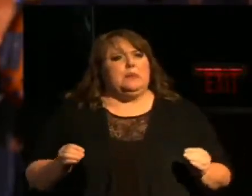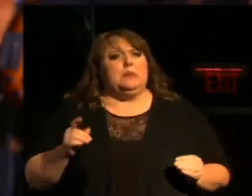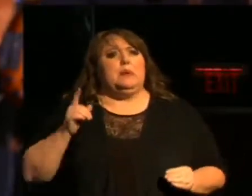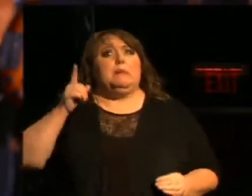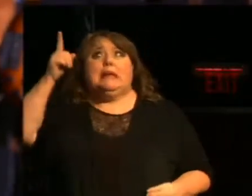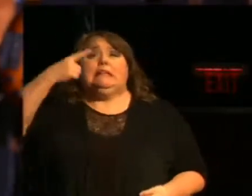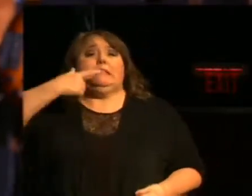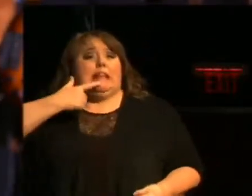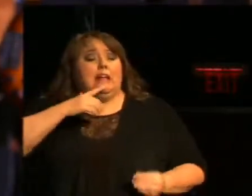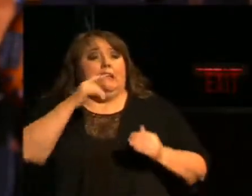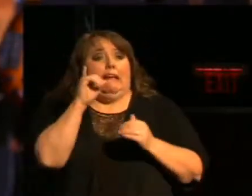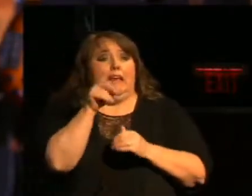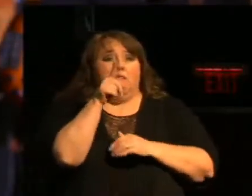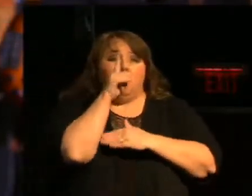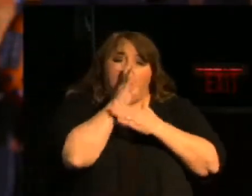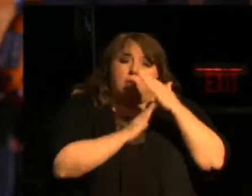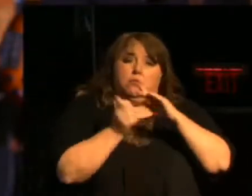It doesn't get you anywhere.